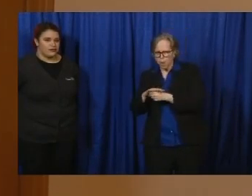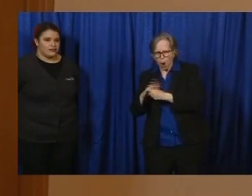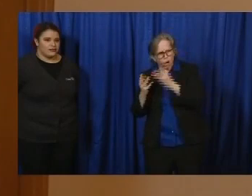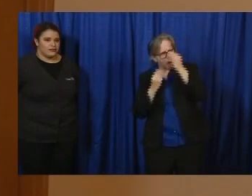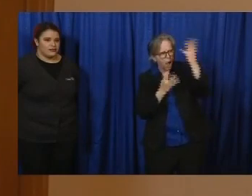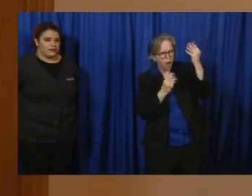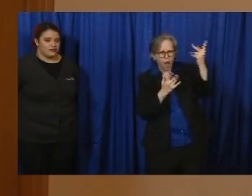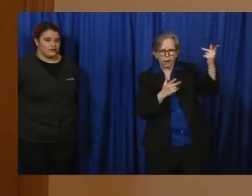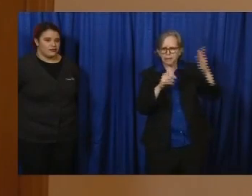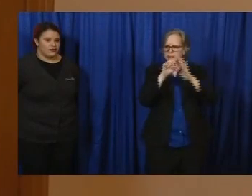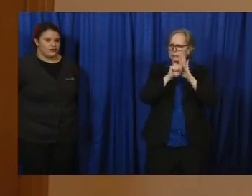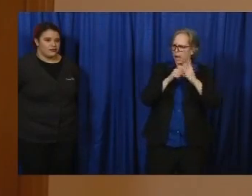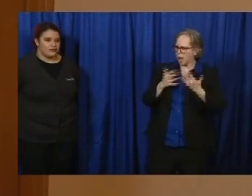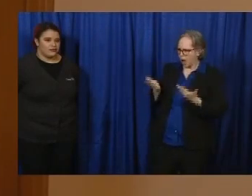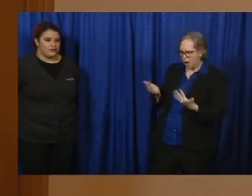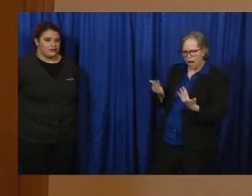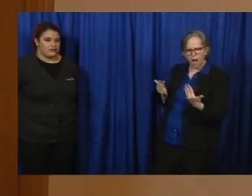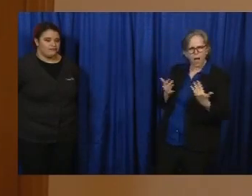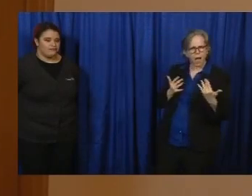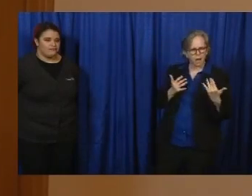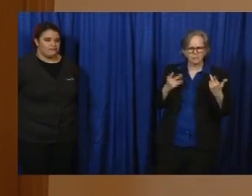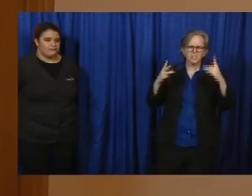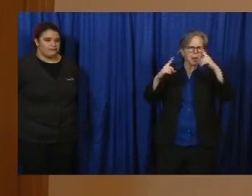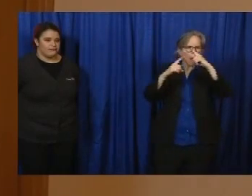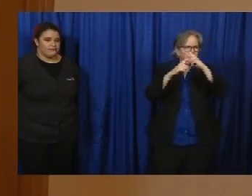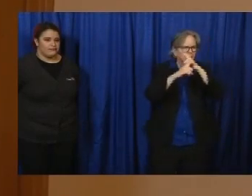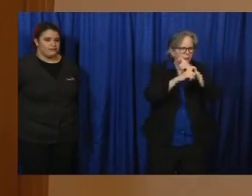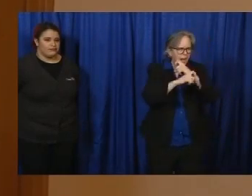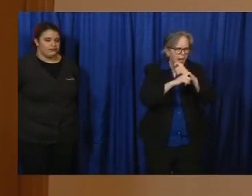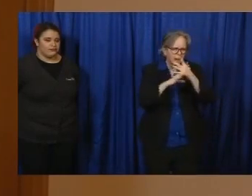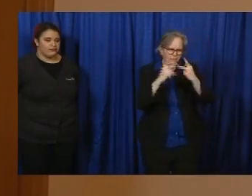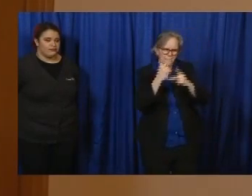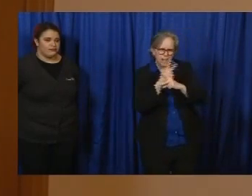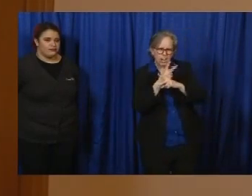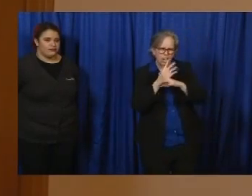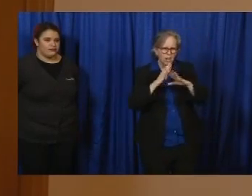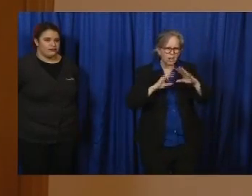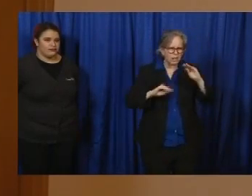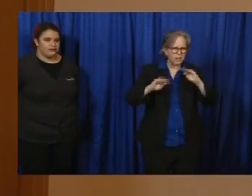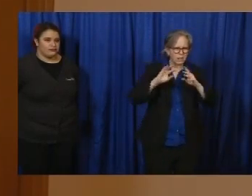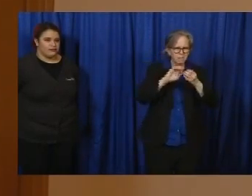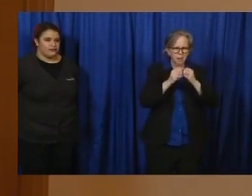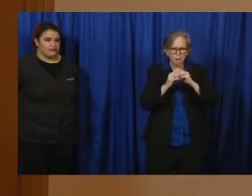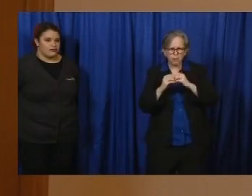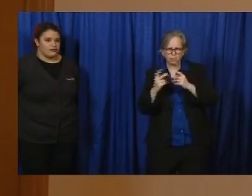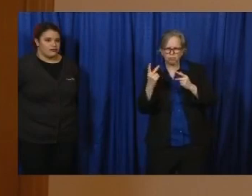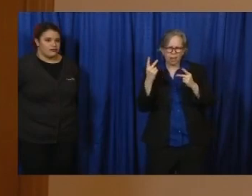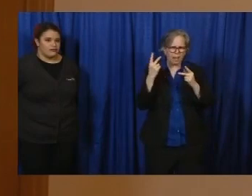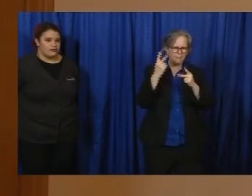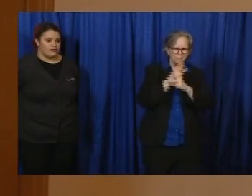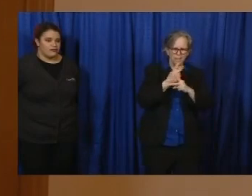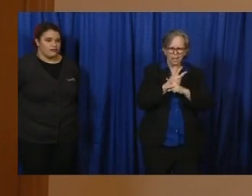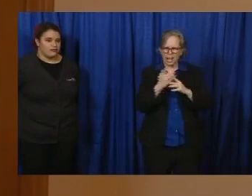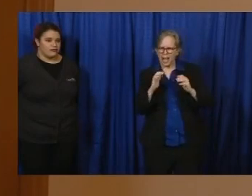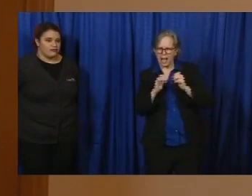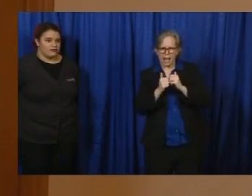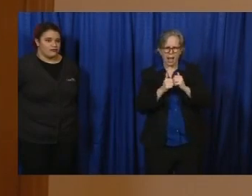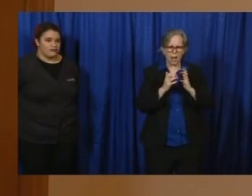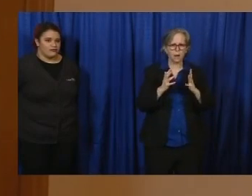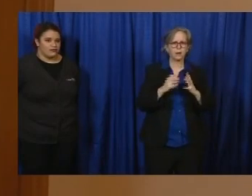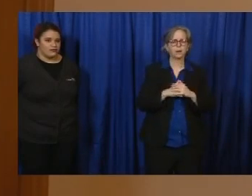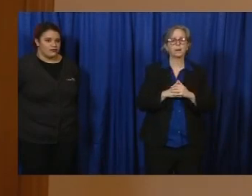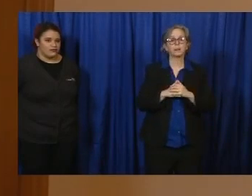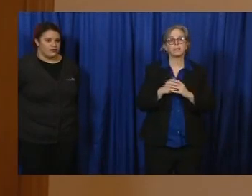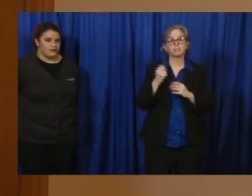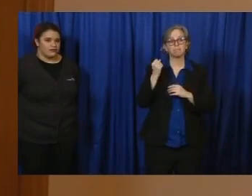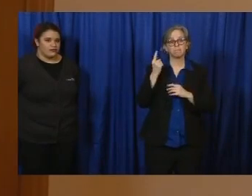of the complicated calculations that I think some of our modelers are trying to take into account. So I'll let the modelers themselves